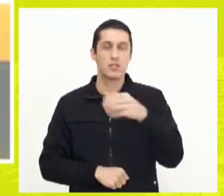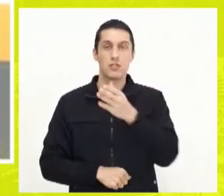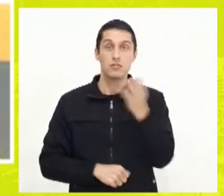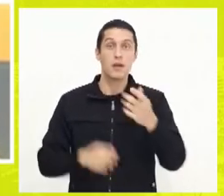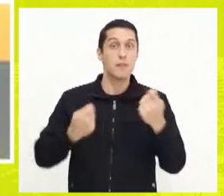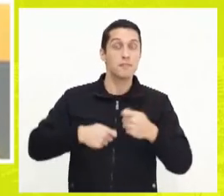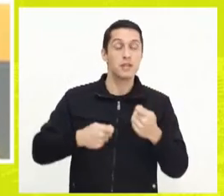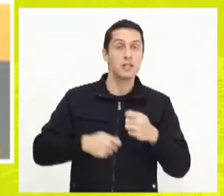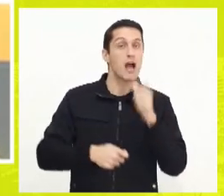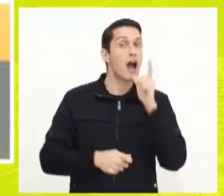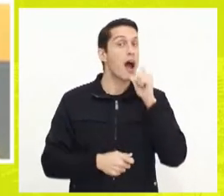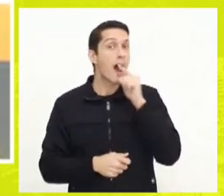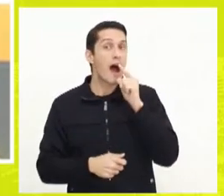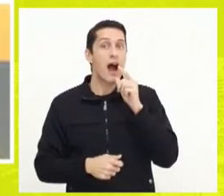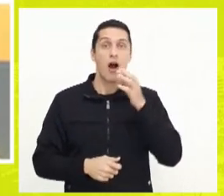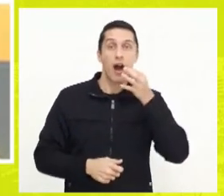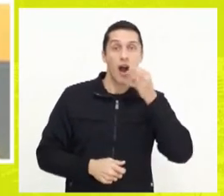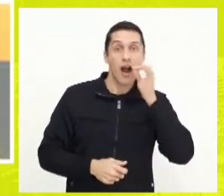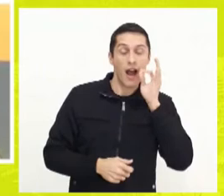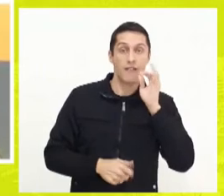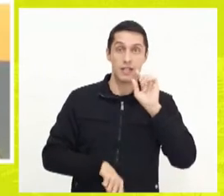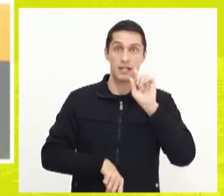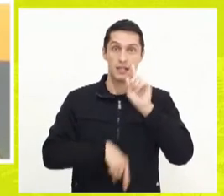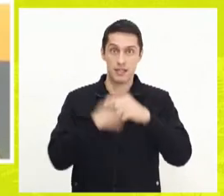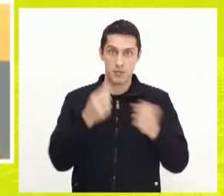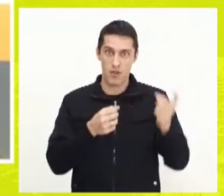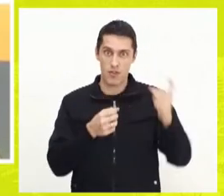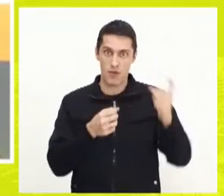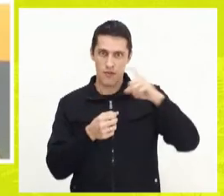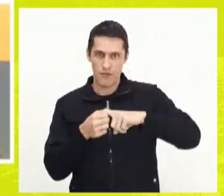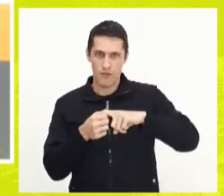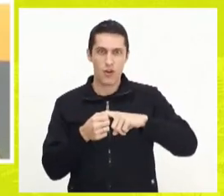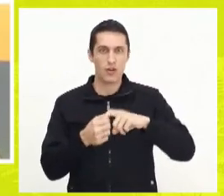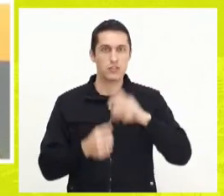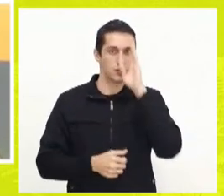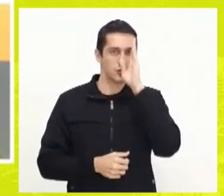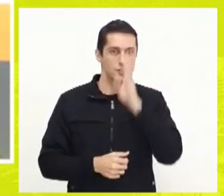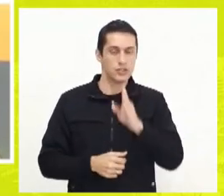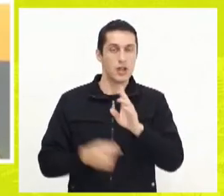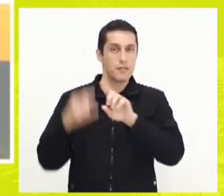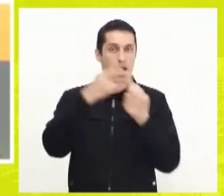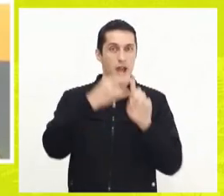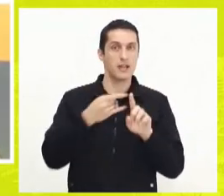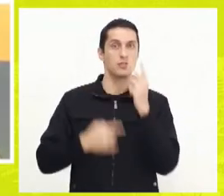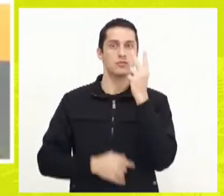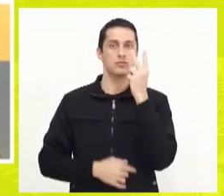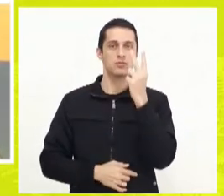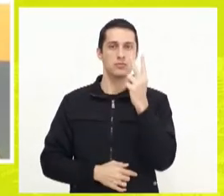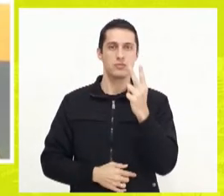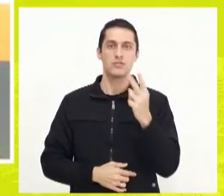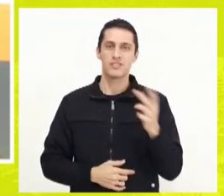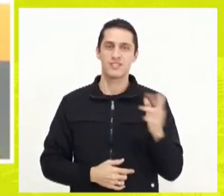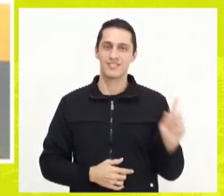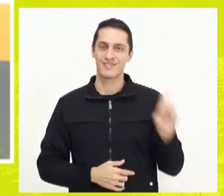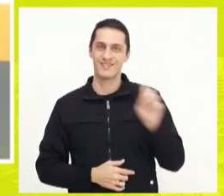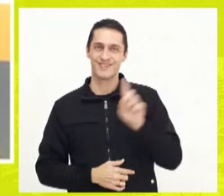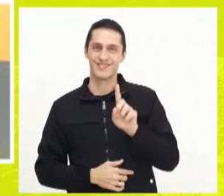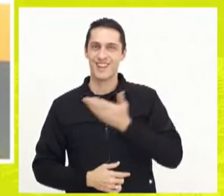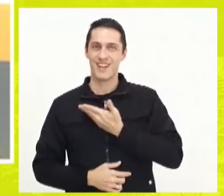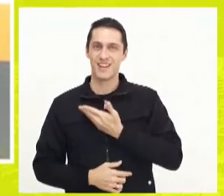we come back in five minutes so let's drink some coffee have water and let's come back in a